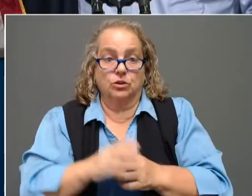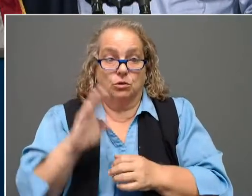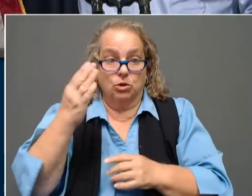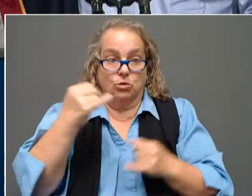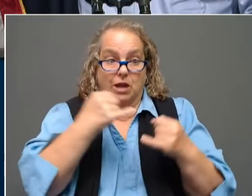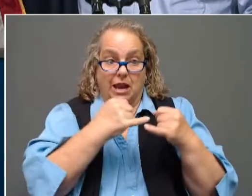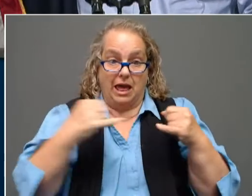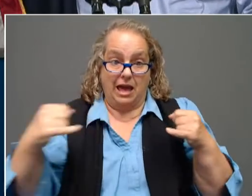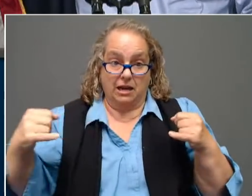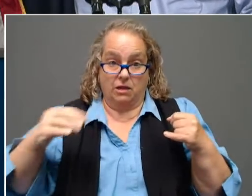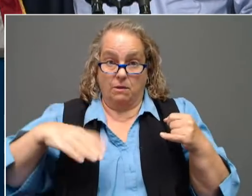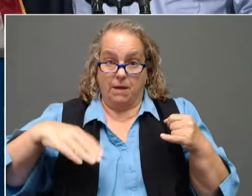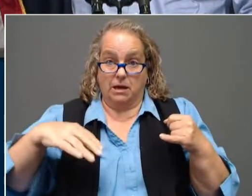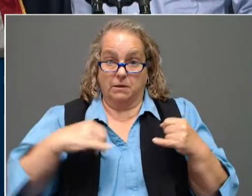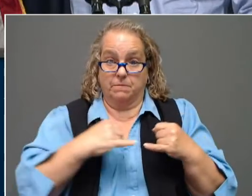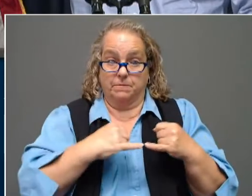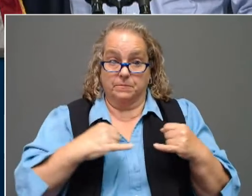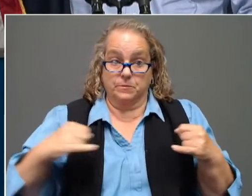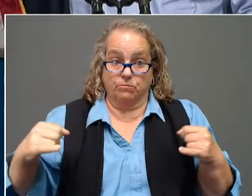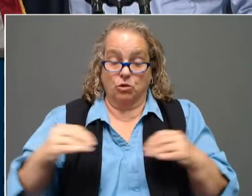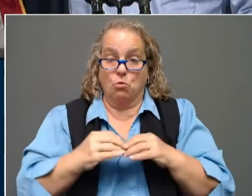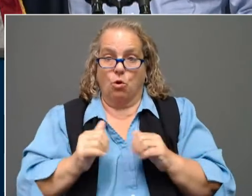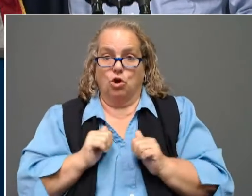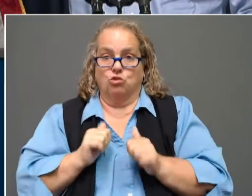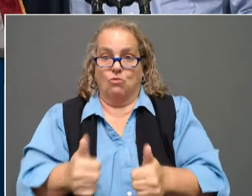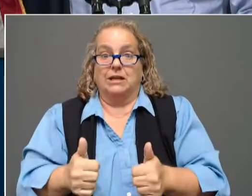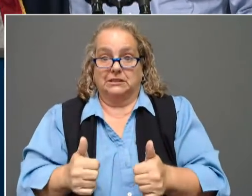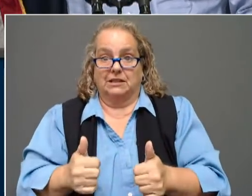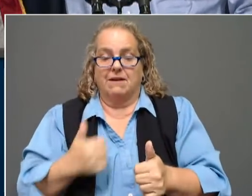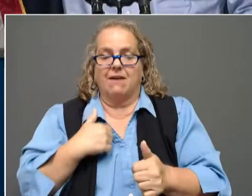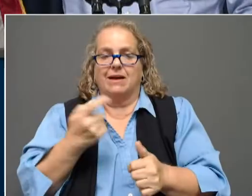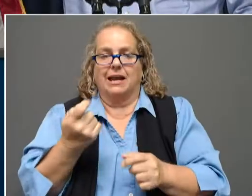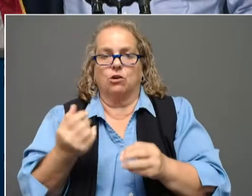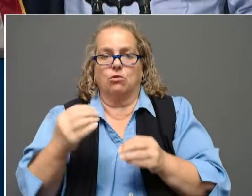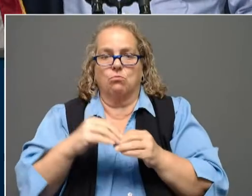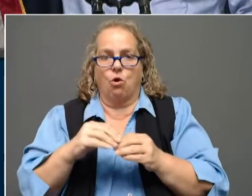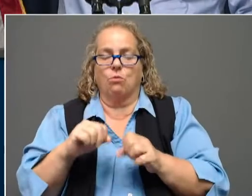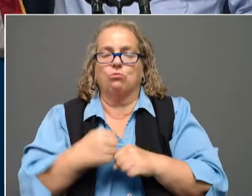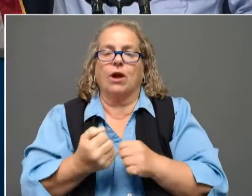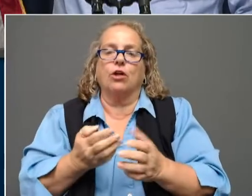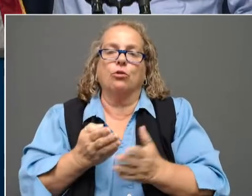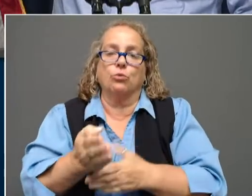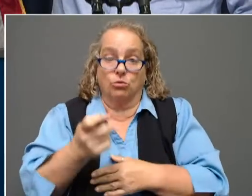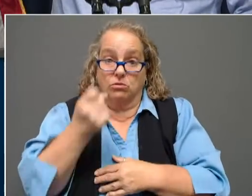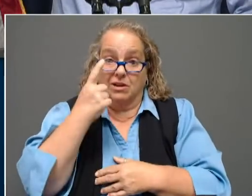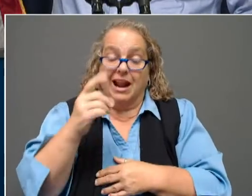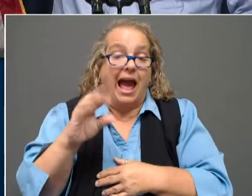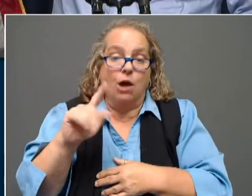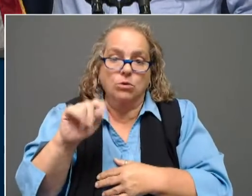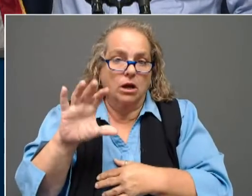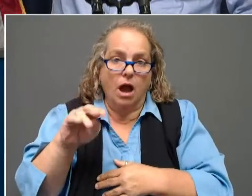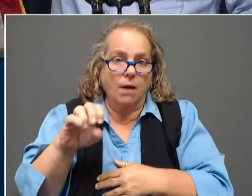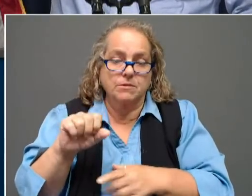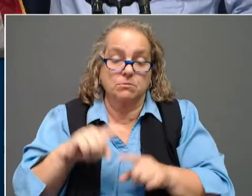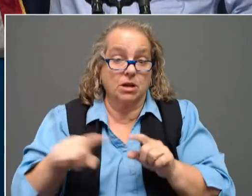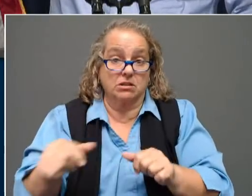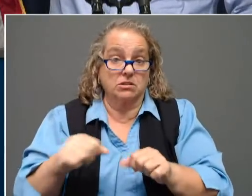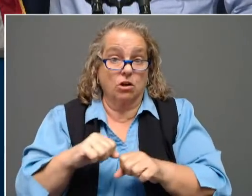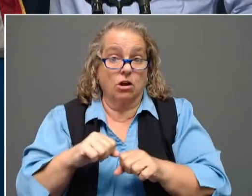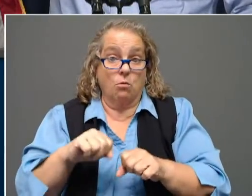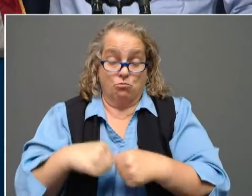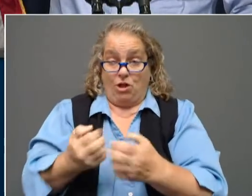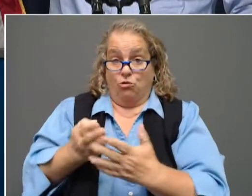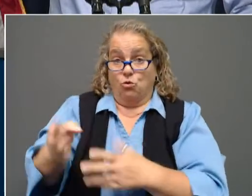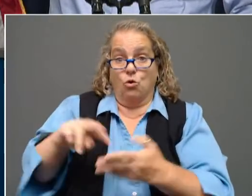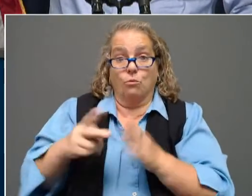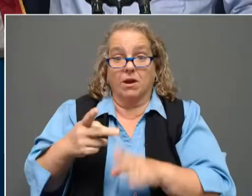bottom. Listen, a more aggressive variant is going to have a little bit more breakthrough. This doesn't talk about outcomes, but the unvaccinated